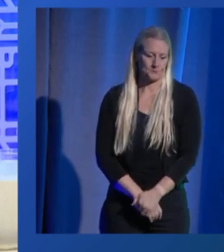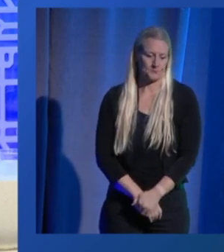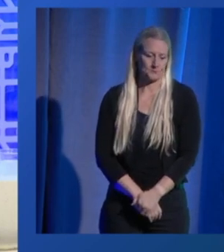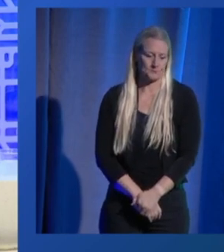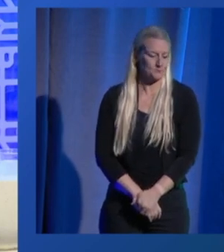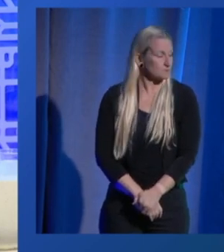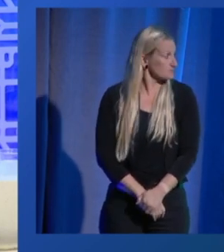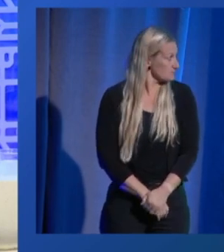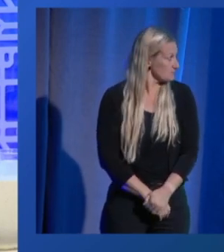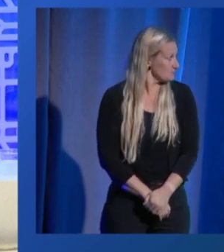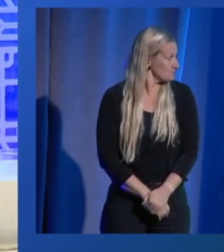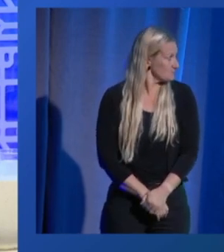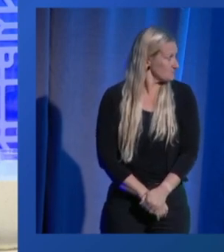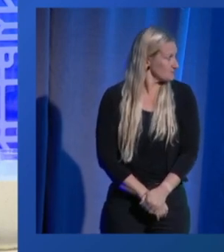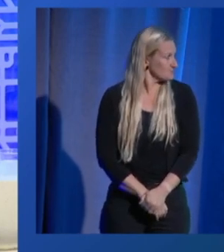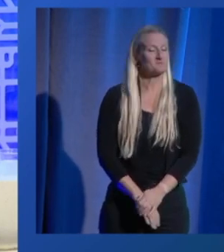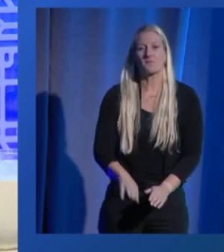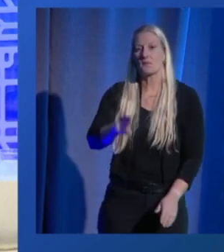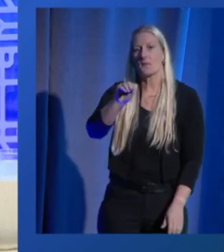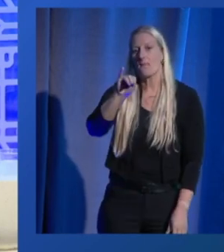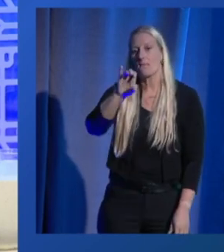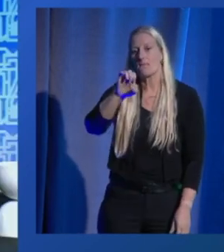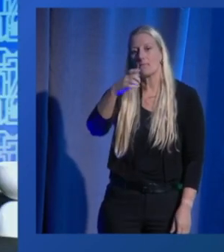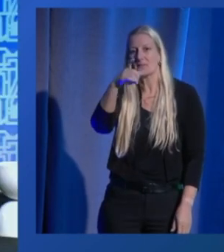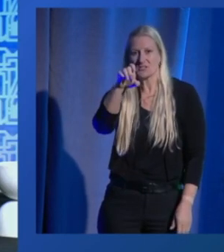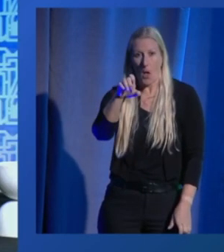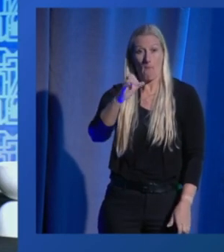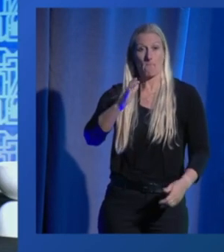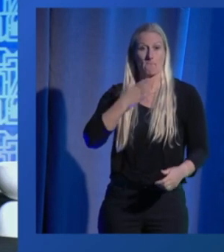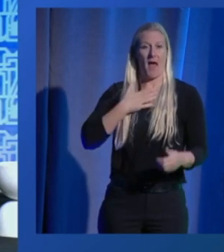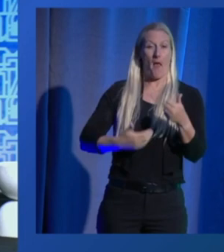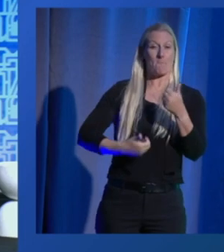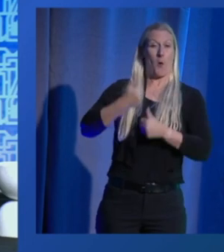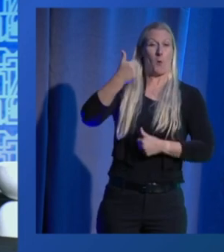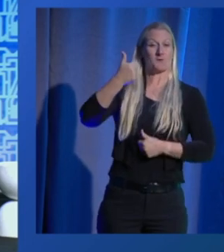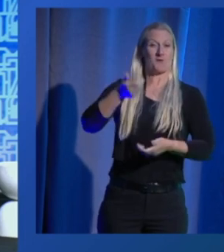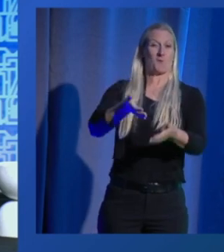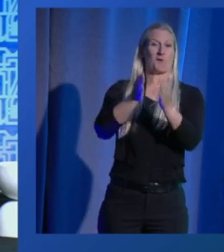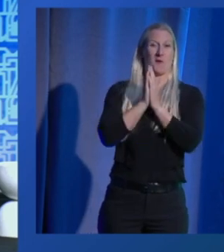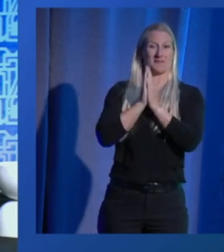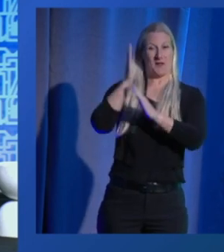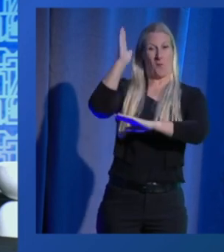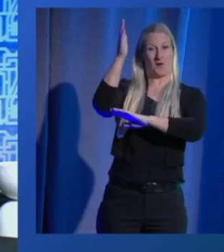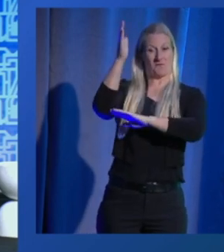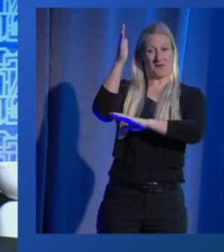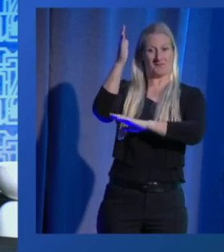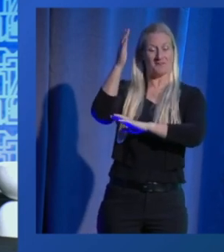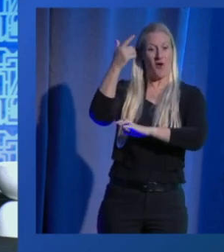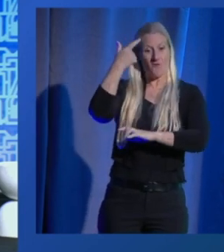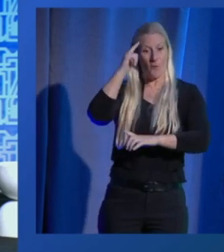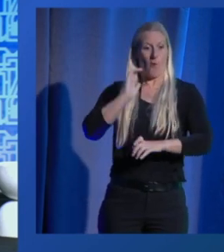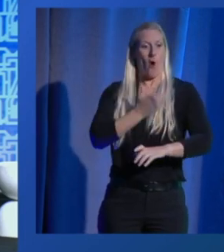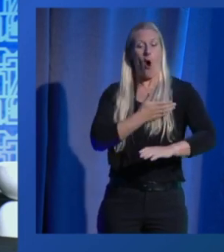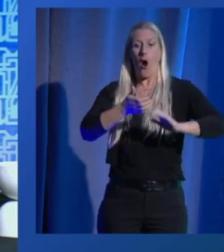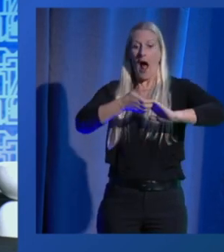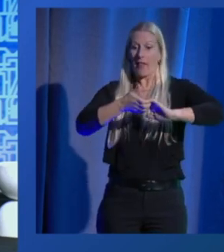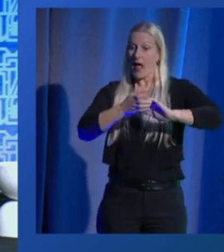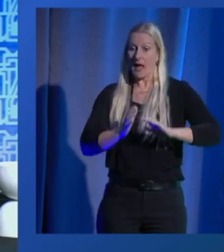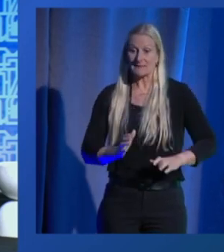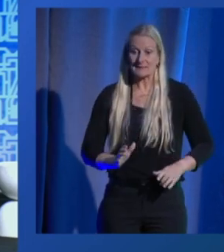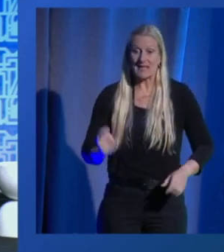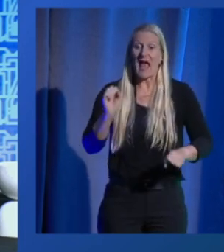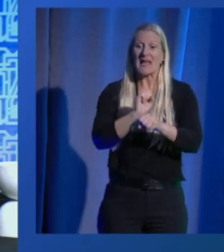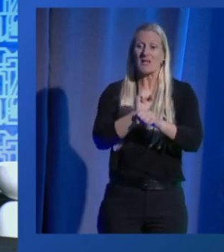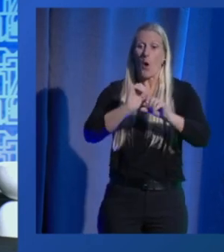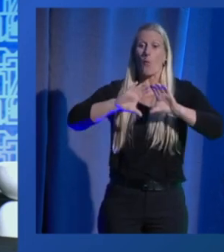NGA well my most requested briefing from our allies is on Workforce Development um um because we